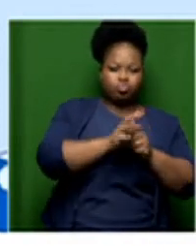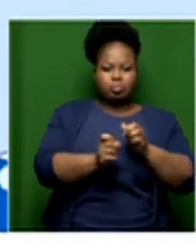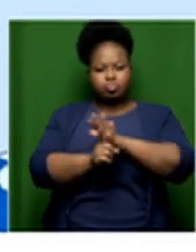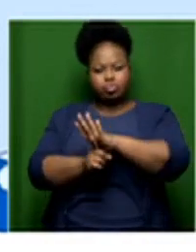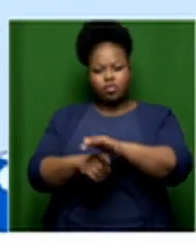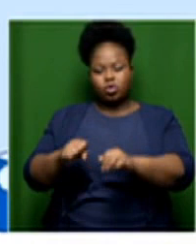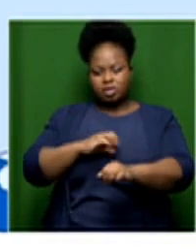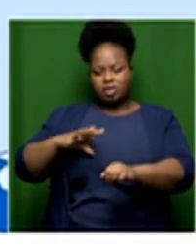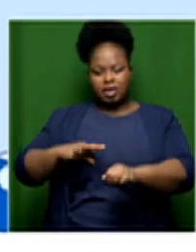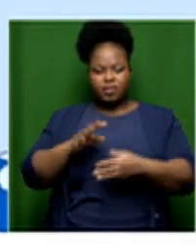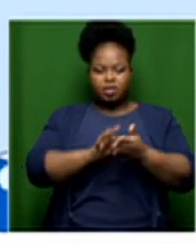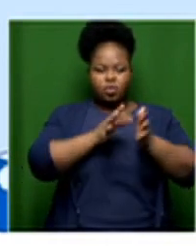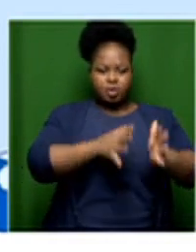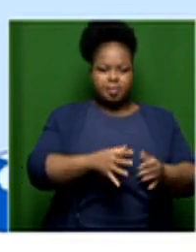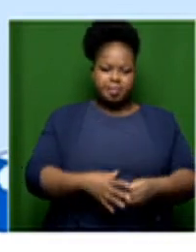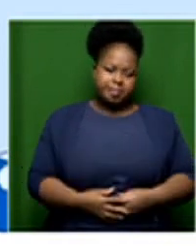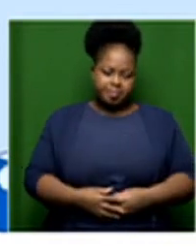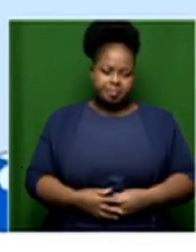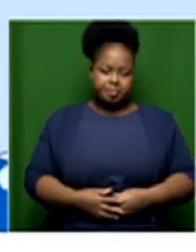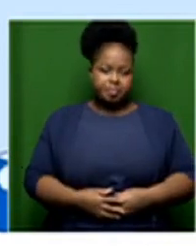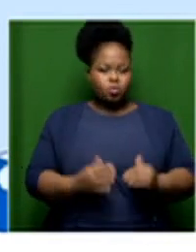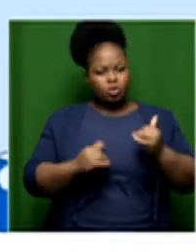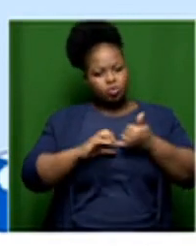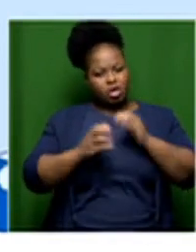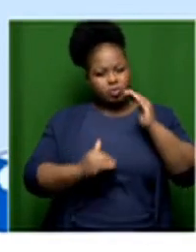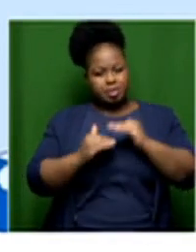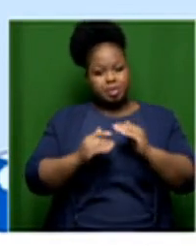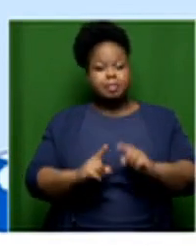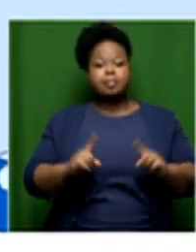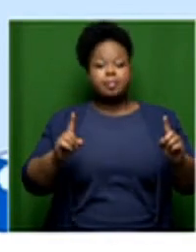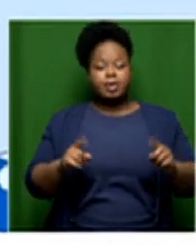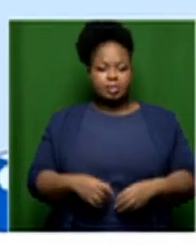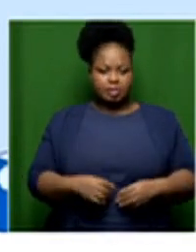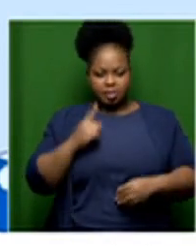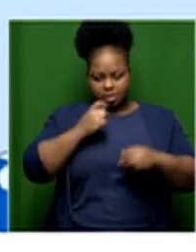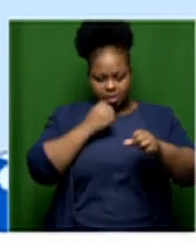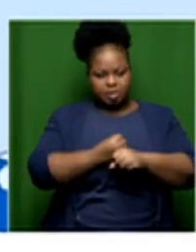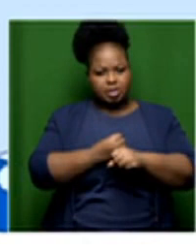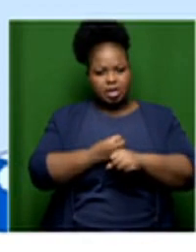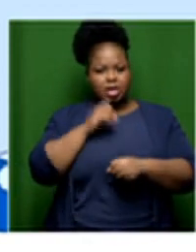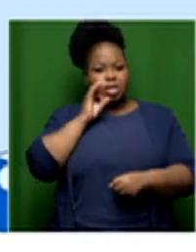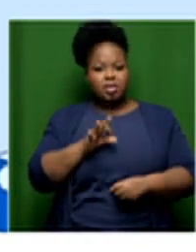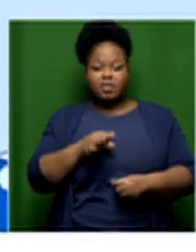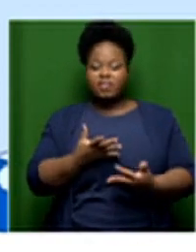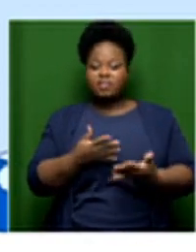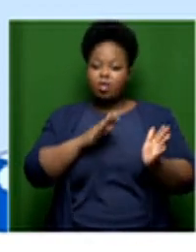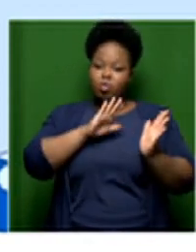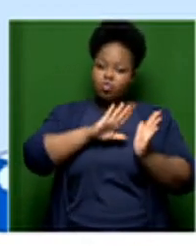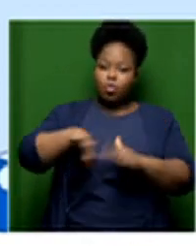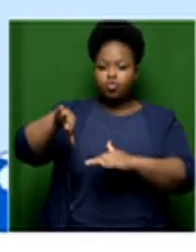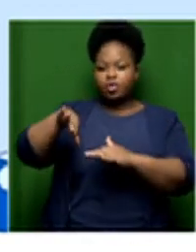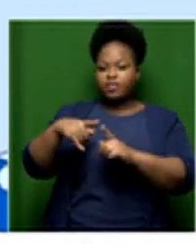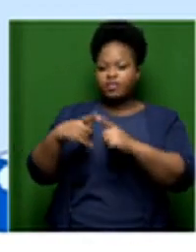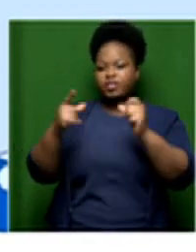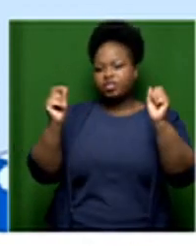staff and the voting public. If when we hold election next year, the pandemic would be a thing of the past,